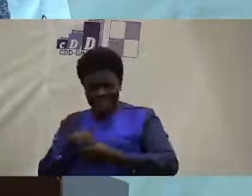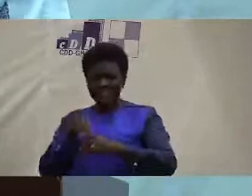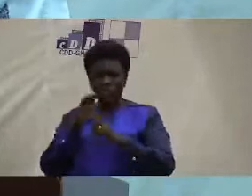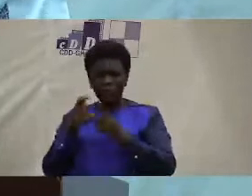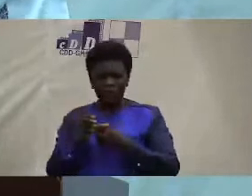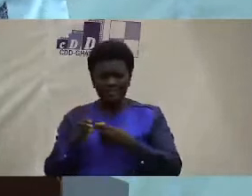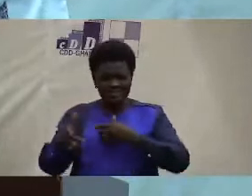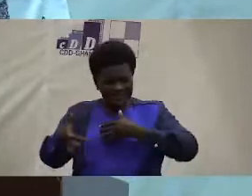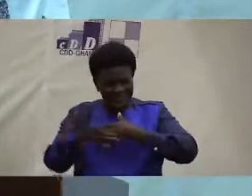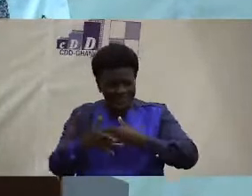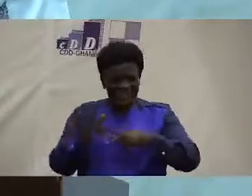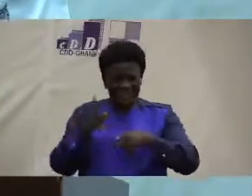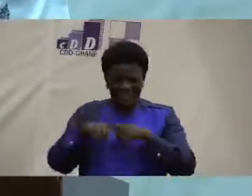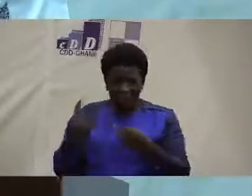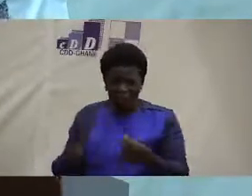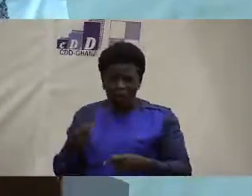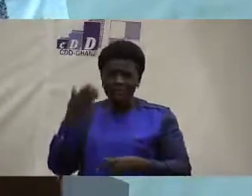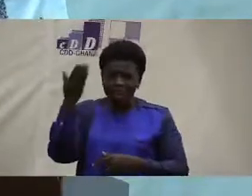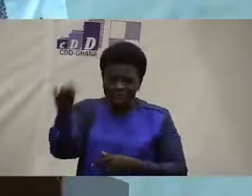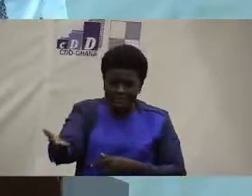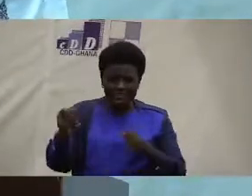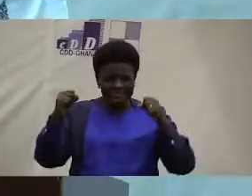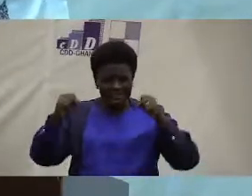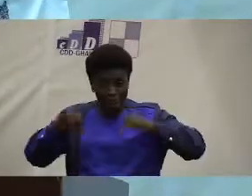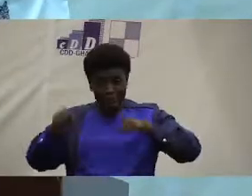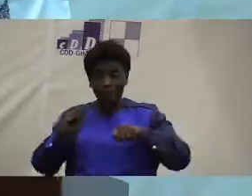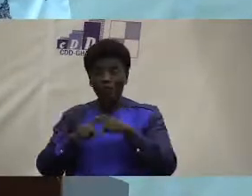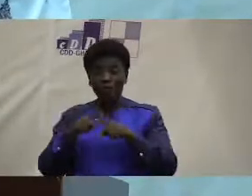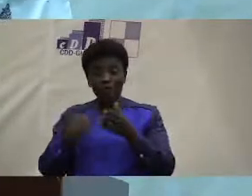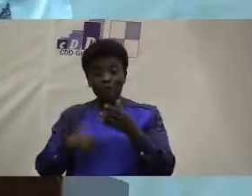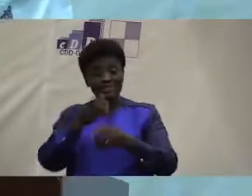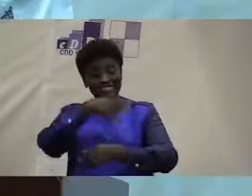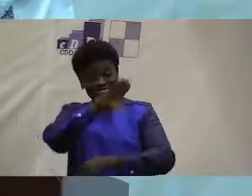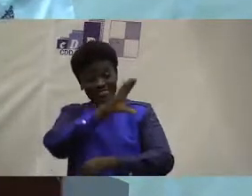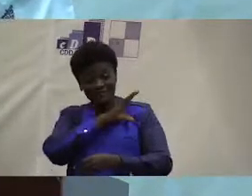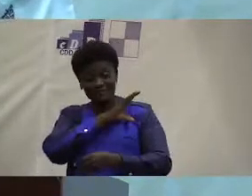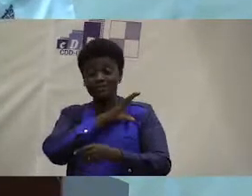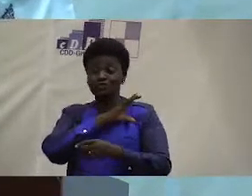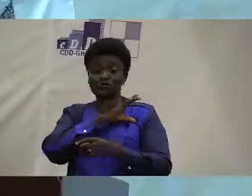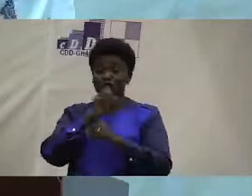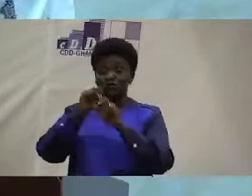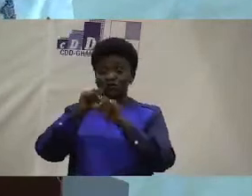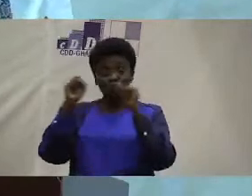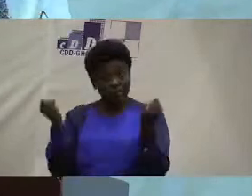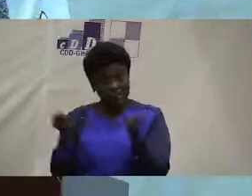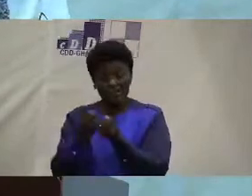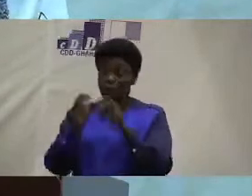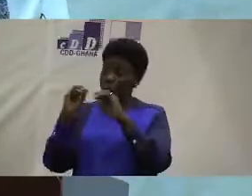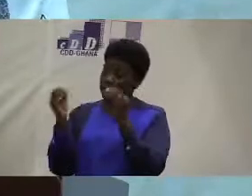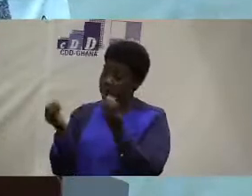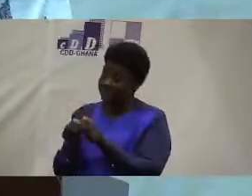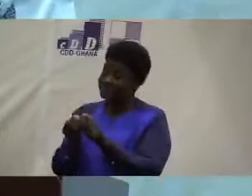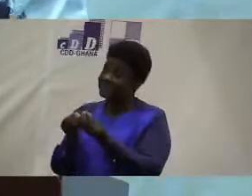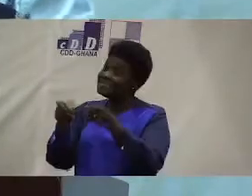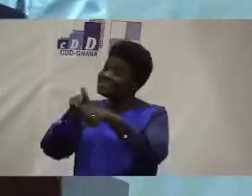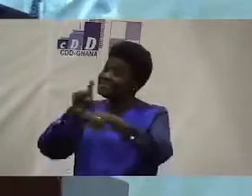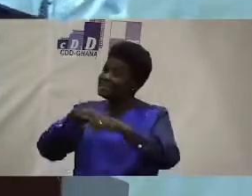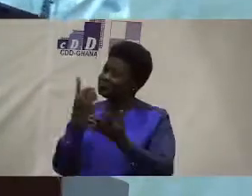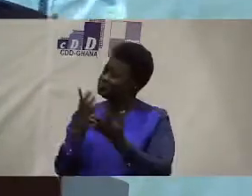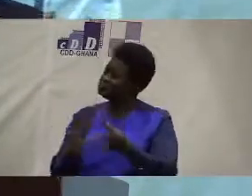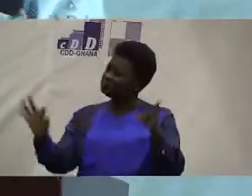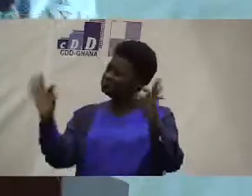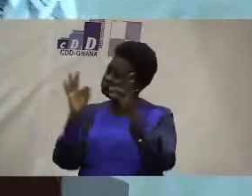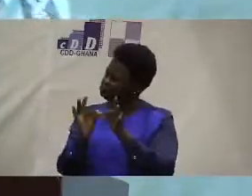the viability, the capacity of civil society organizations. And it's important and very